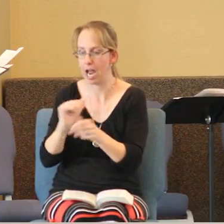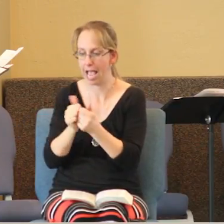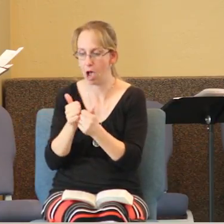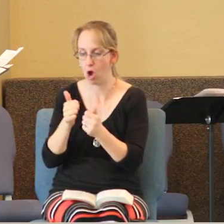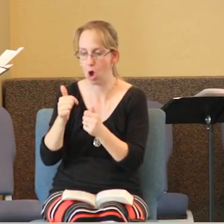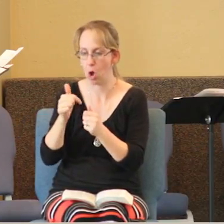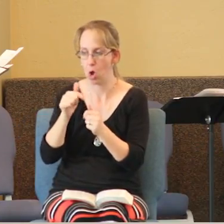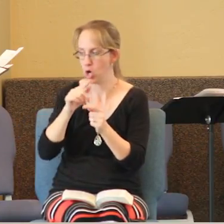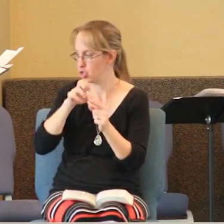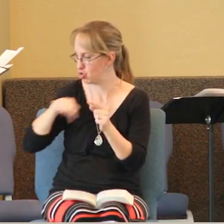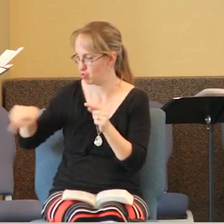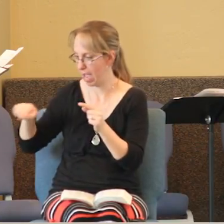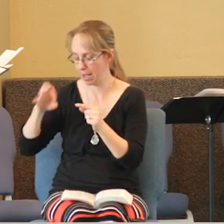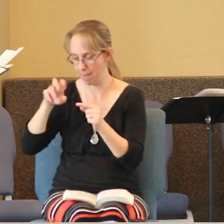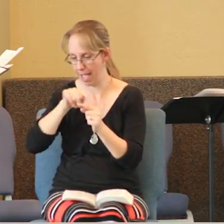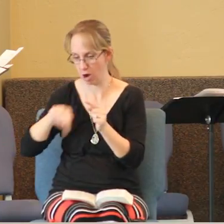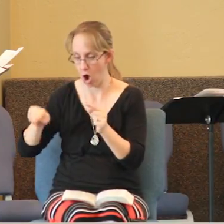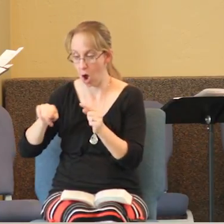learned really quick.